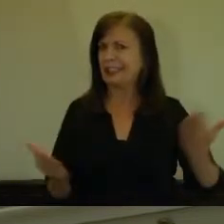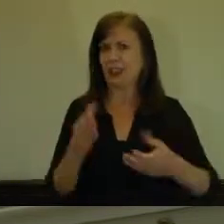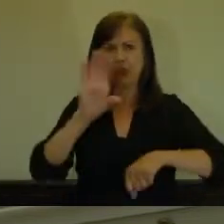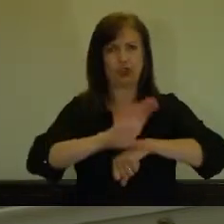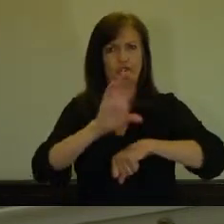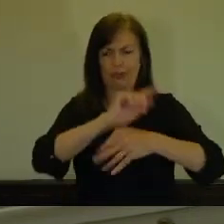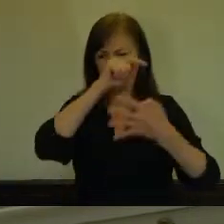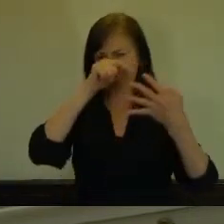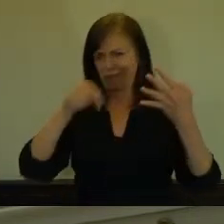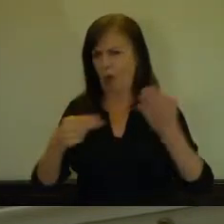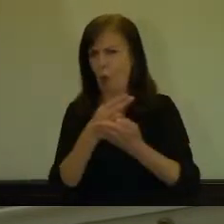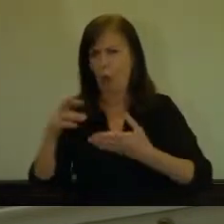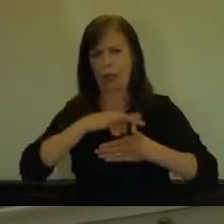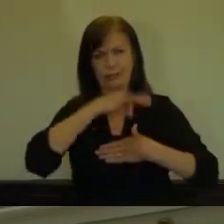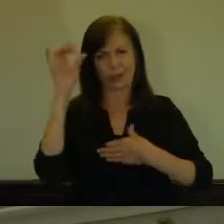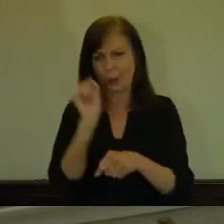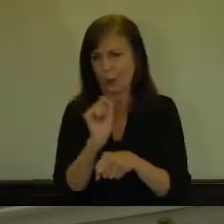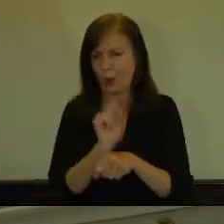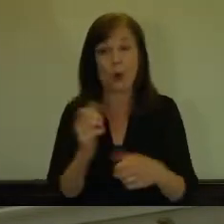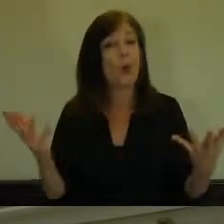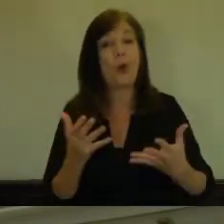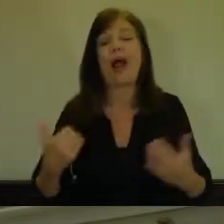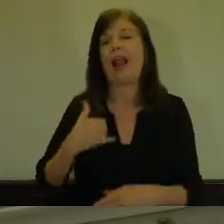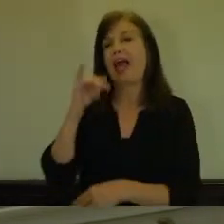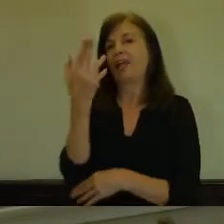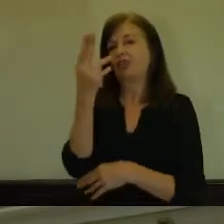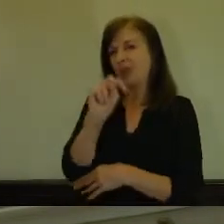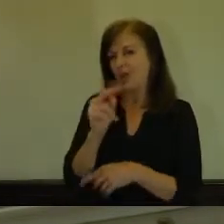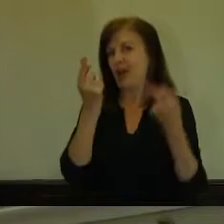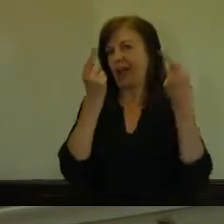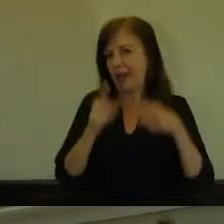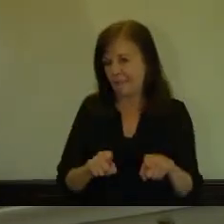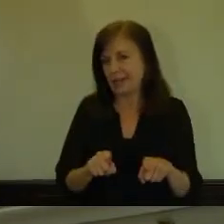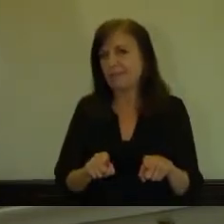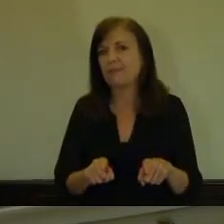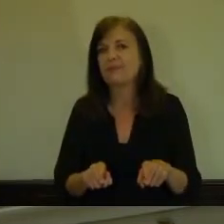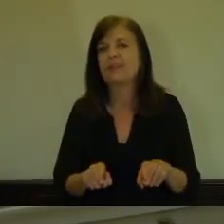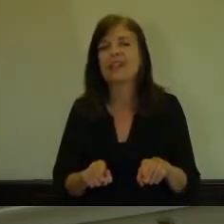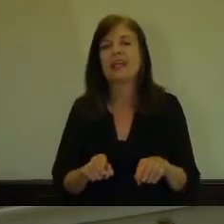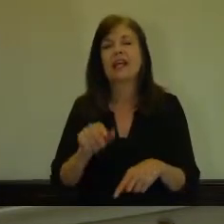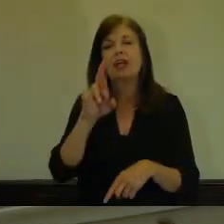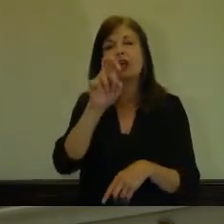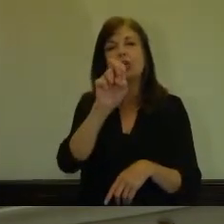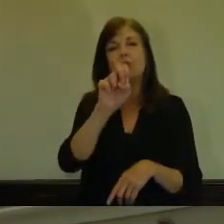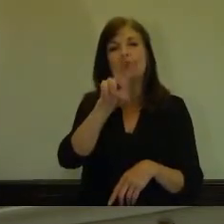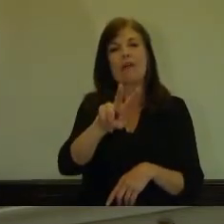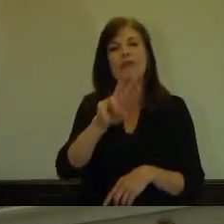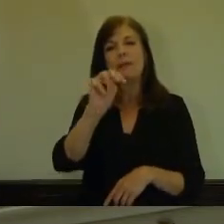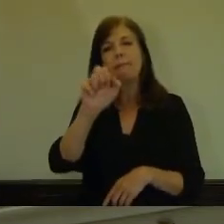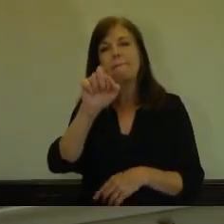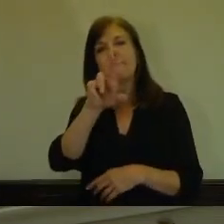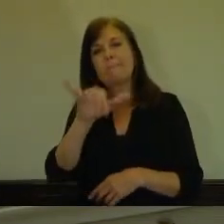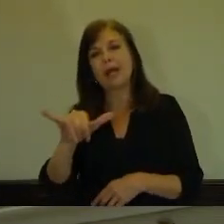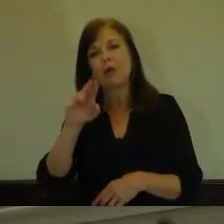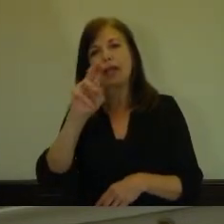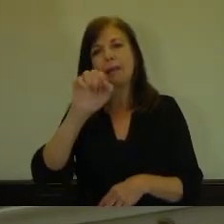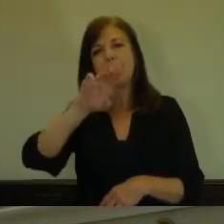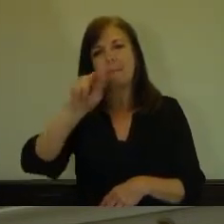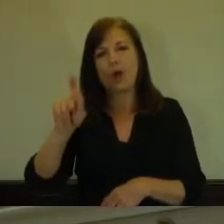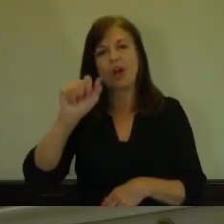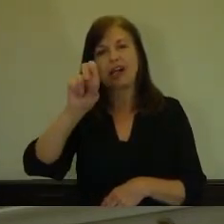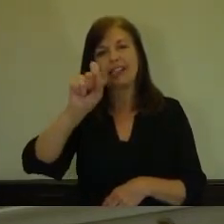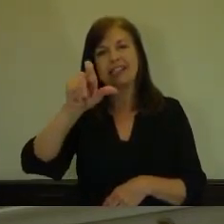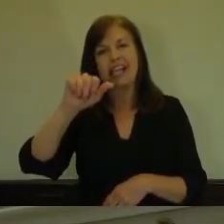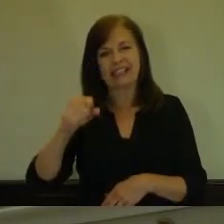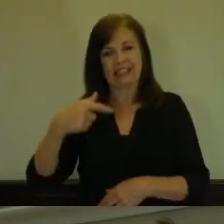Last January, the Spirit was at work when it led Reverend Mary and Marcy DeJesus and